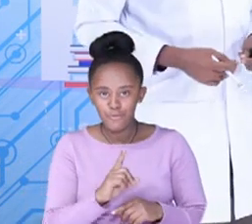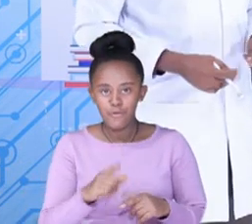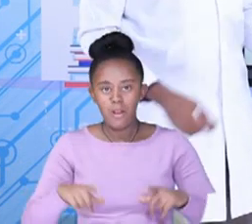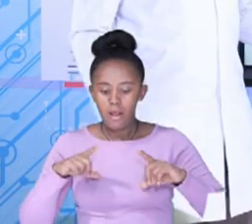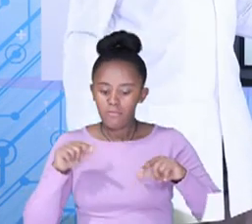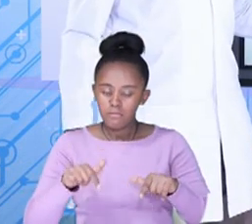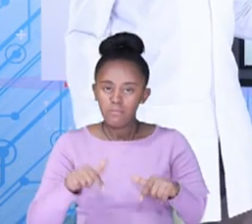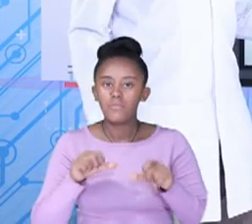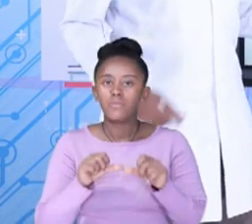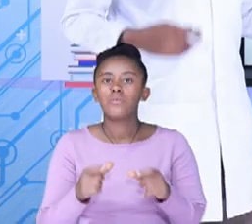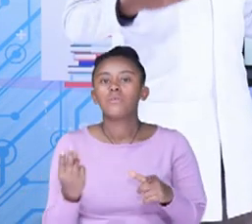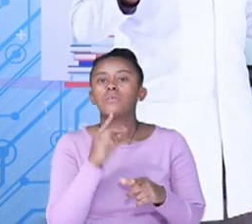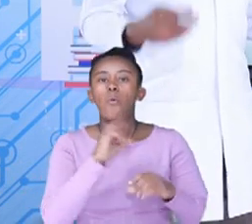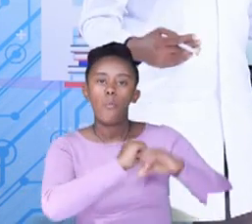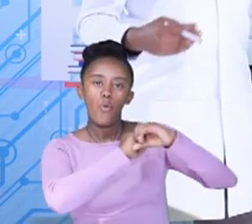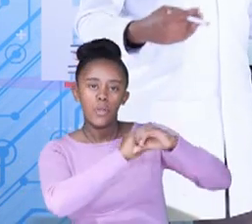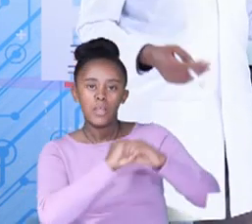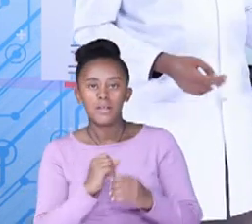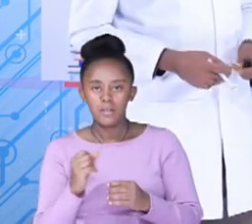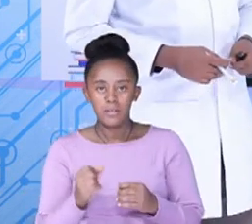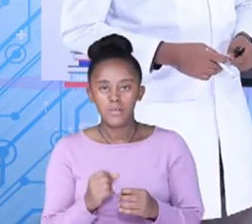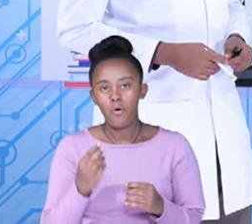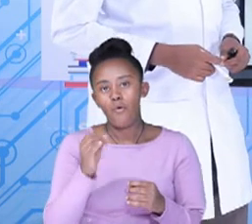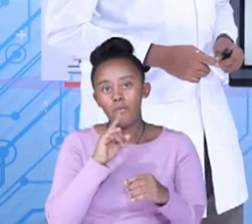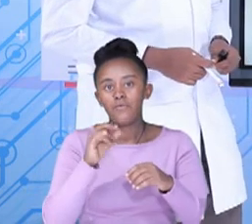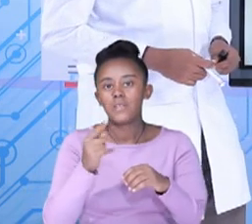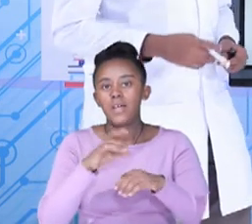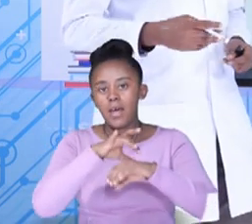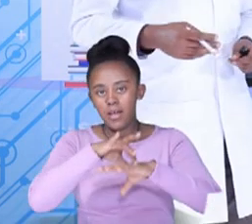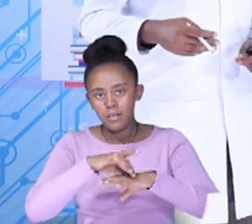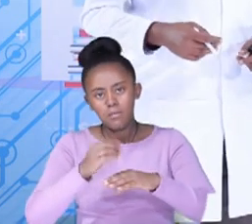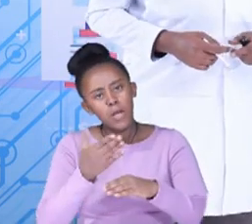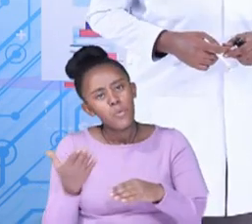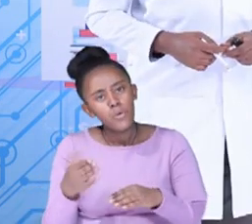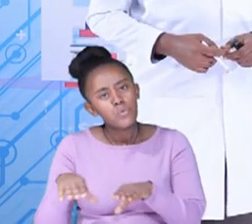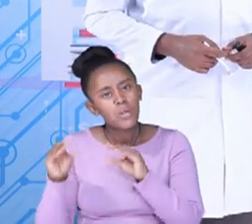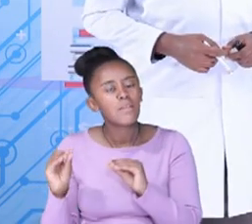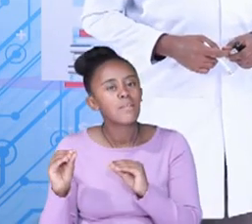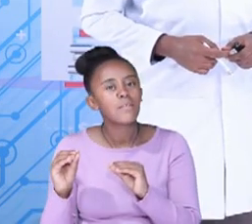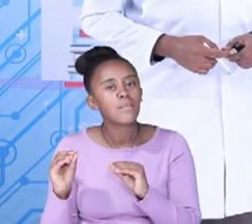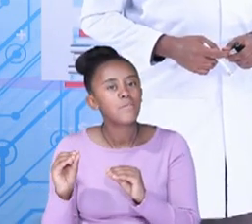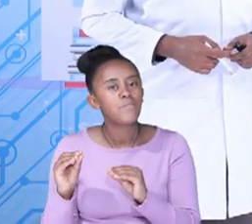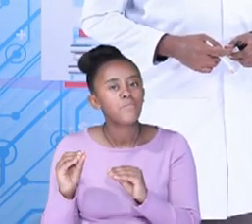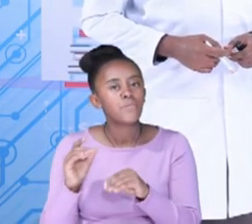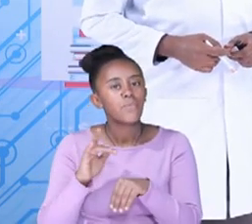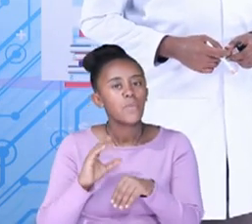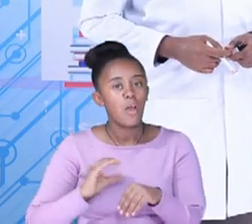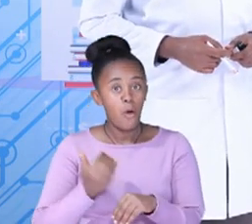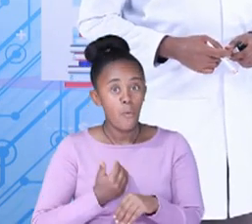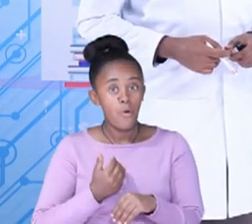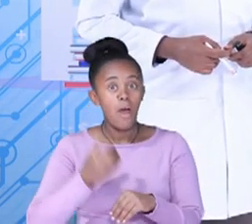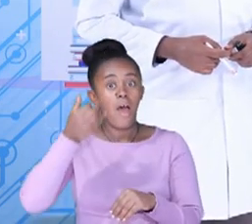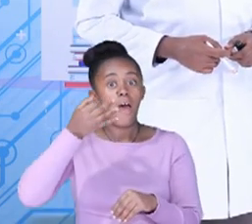on Earth. Okay, so it's a protecting shield of the Earth. By the way, students, on our